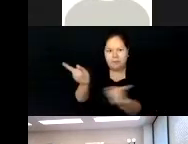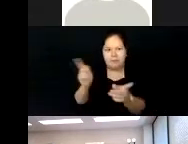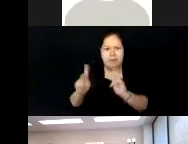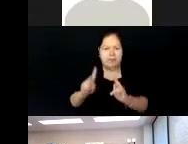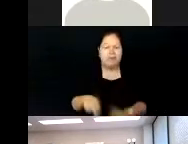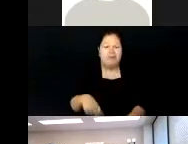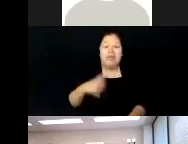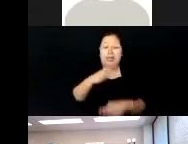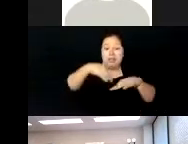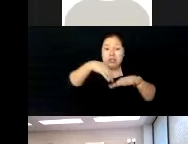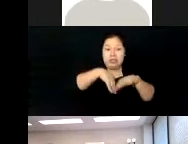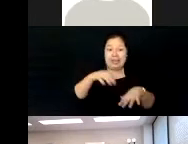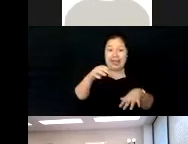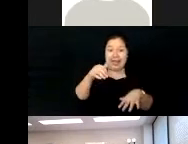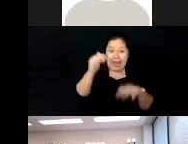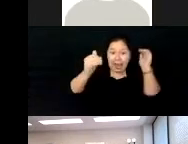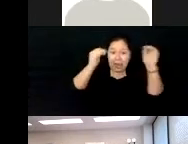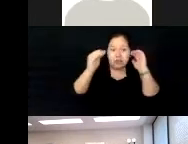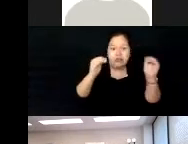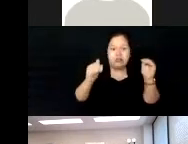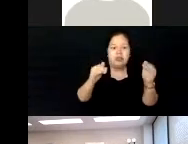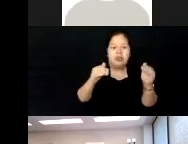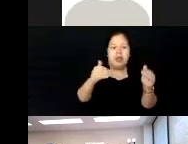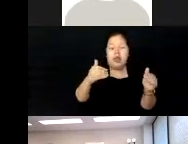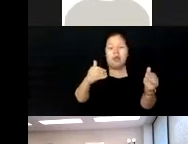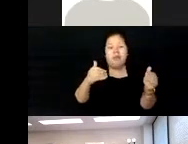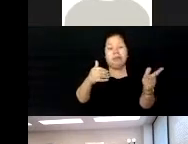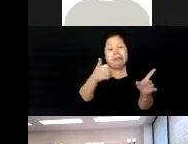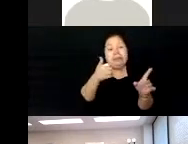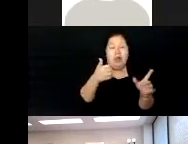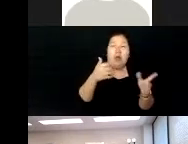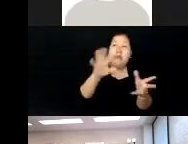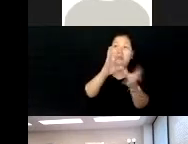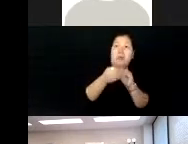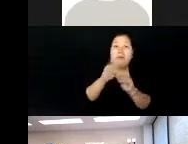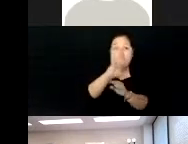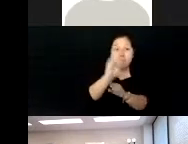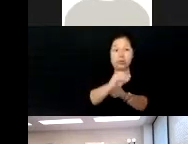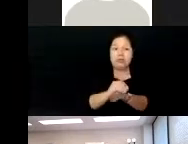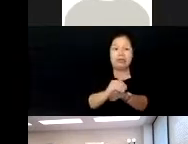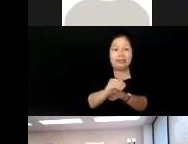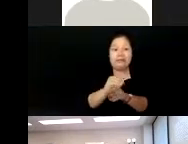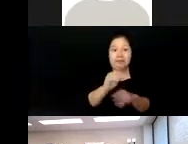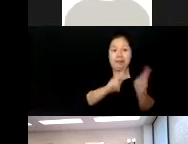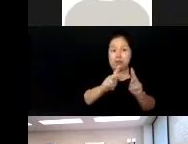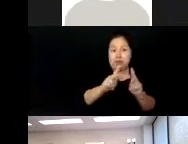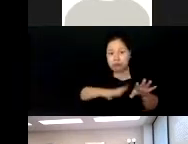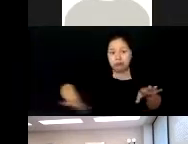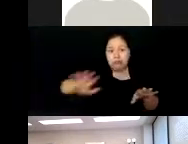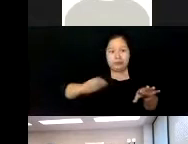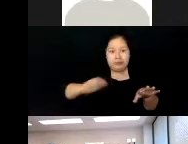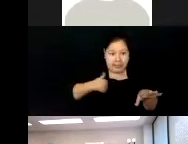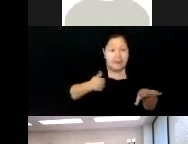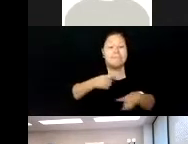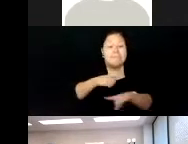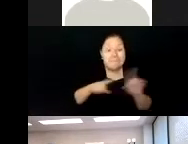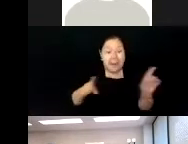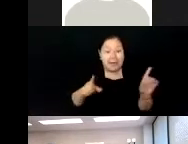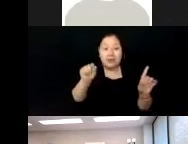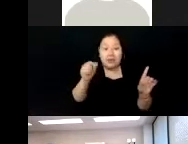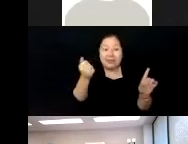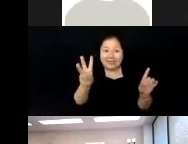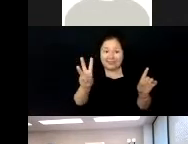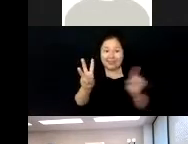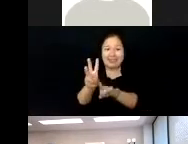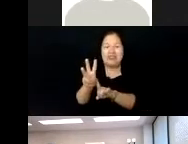of all adults in Canada, yet in 2015-2016, Indigenous adults represented 26% of